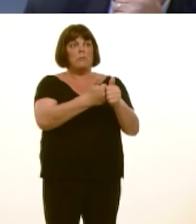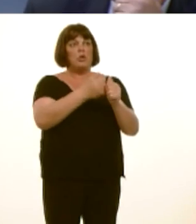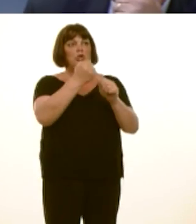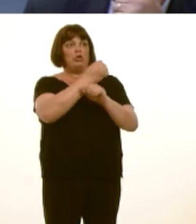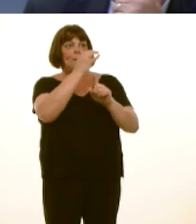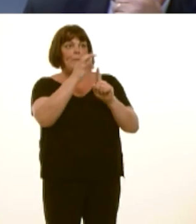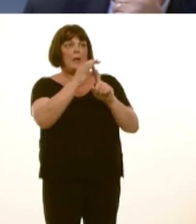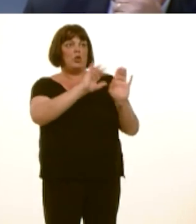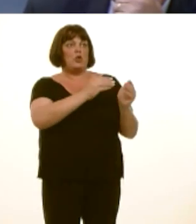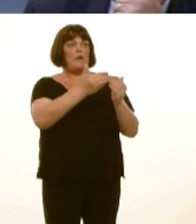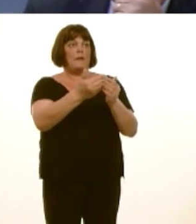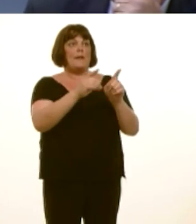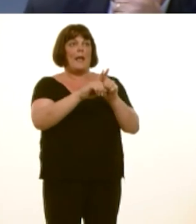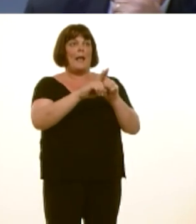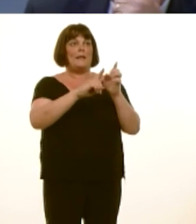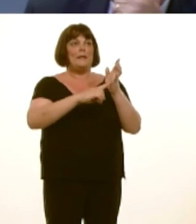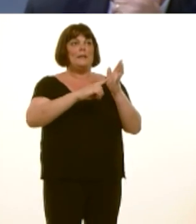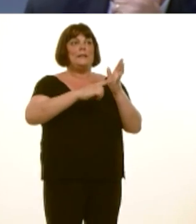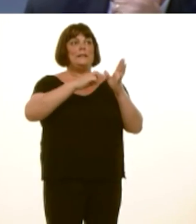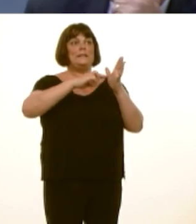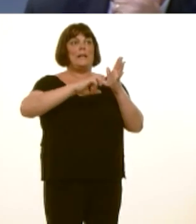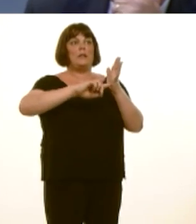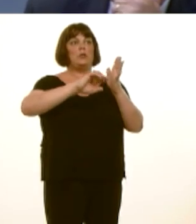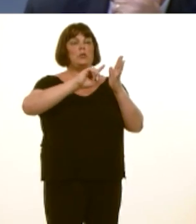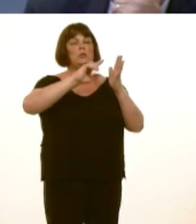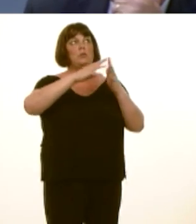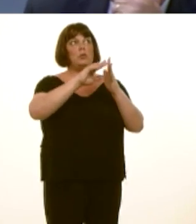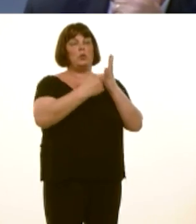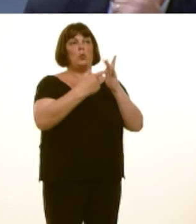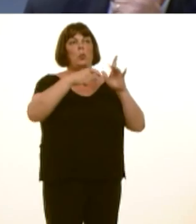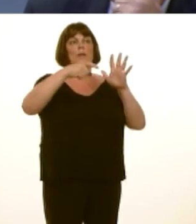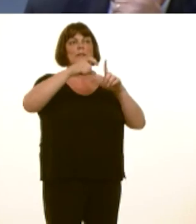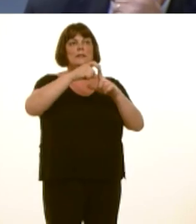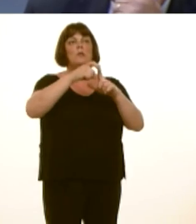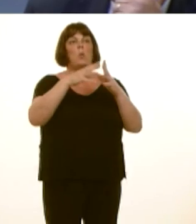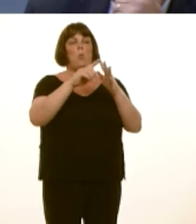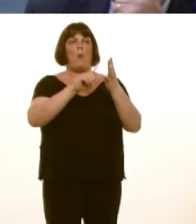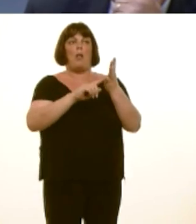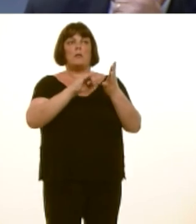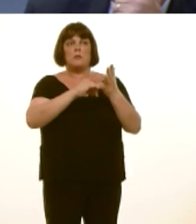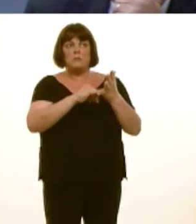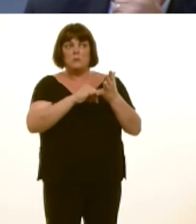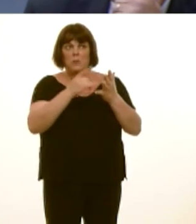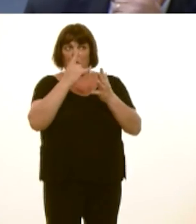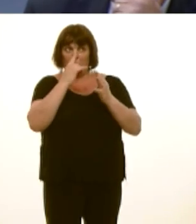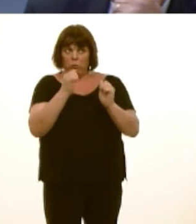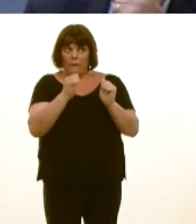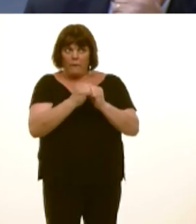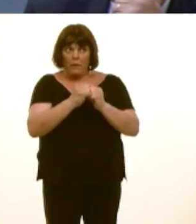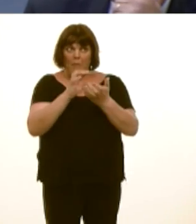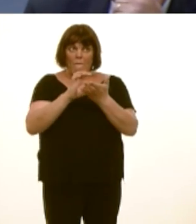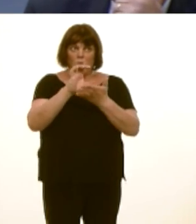service at Llanwrtyd Wells. Could you confirm that that fund, applications to that fund will now be able to be made by